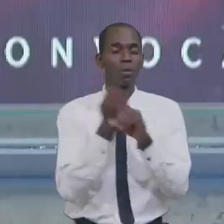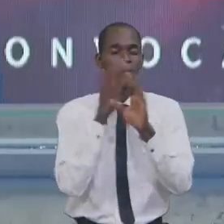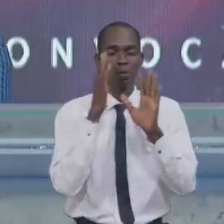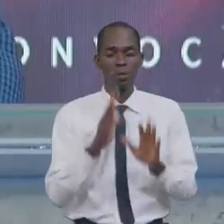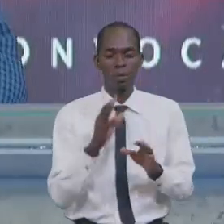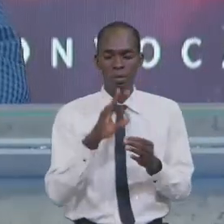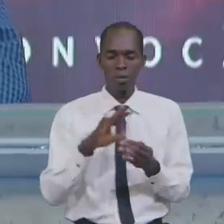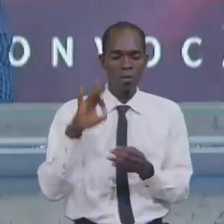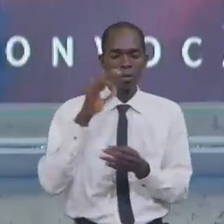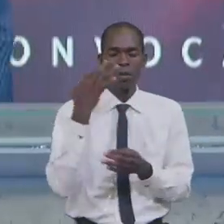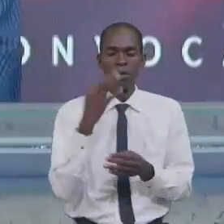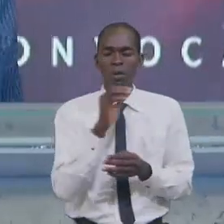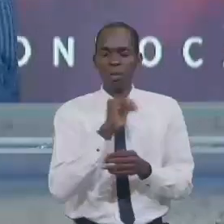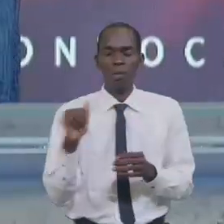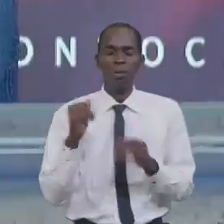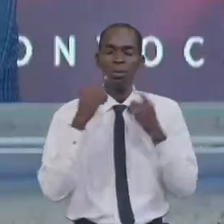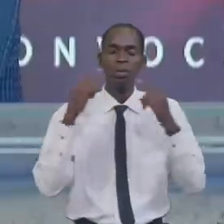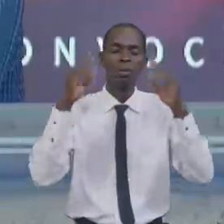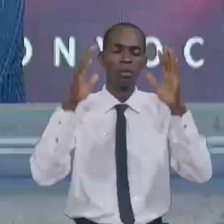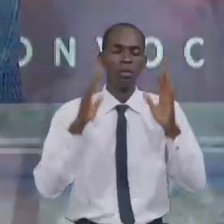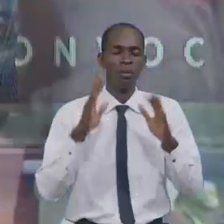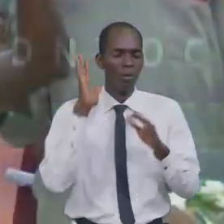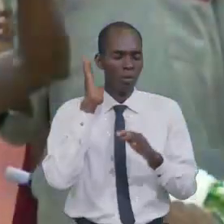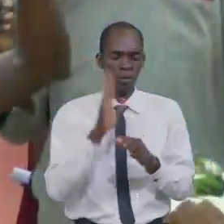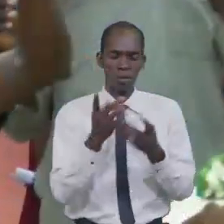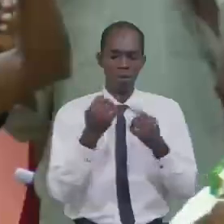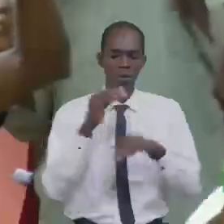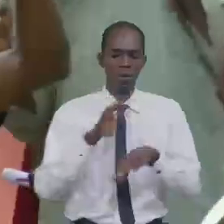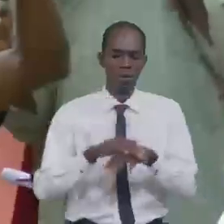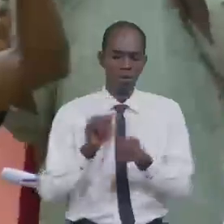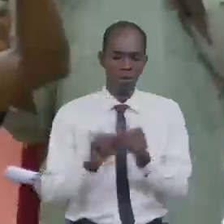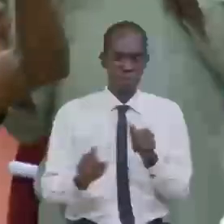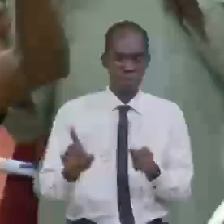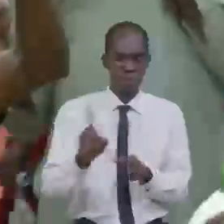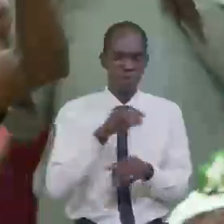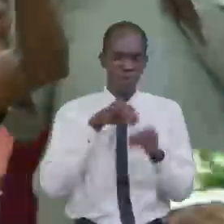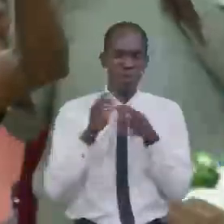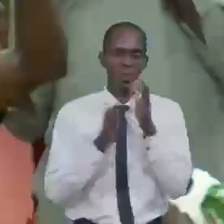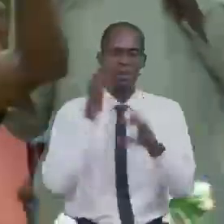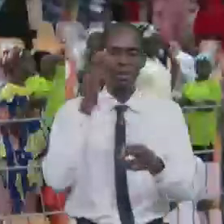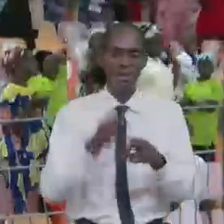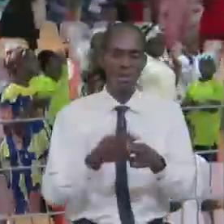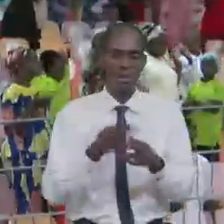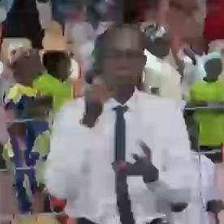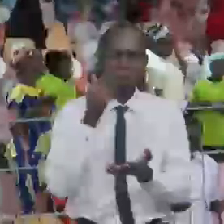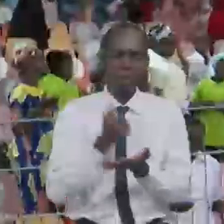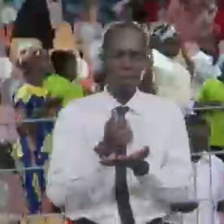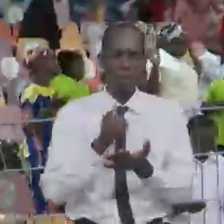spirit of the achiever will come upon everyone in Jesus'